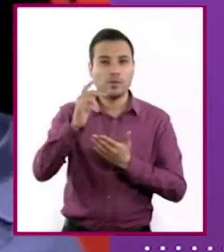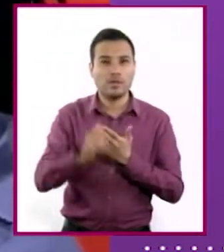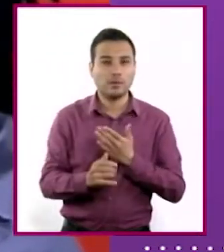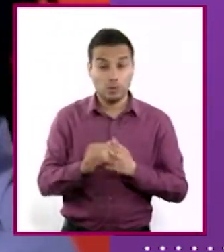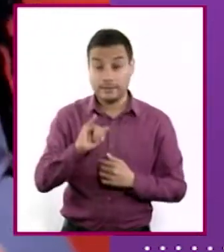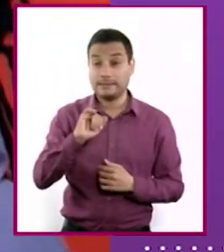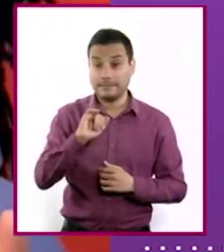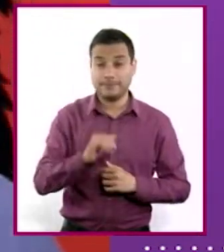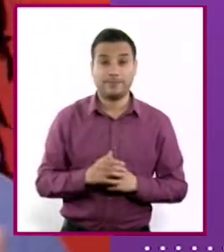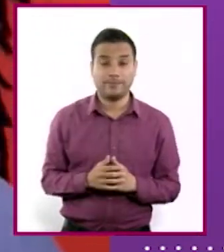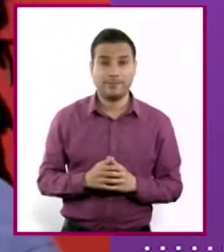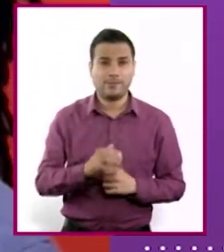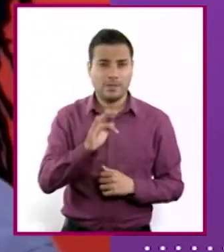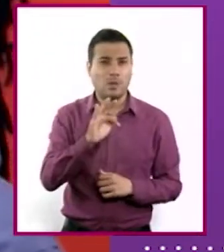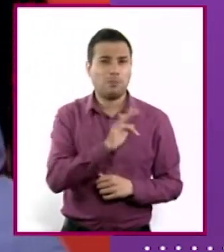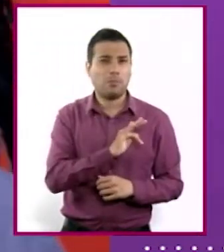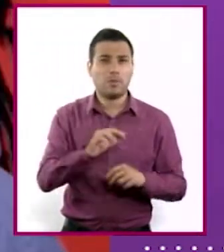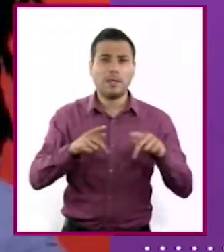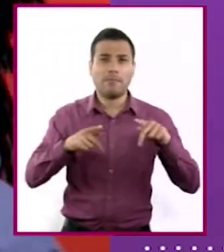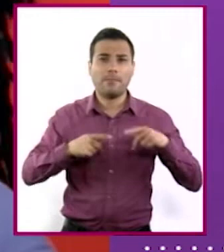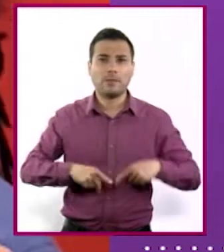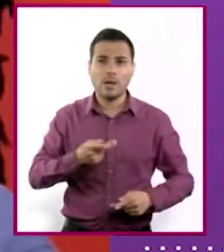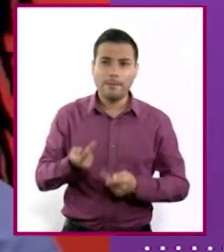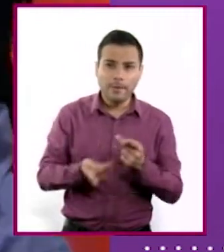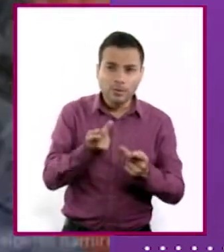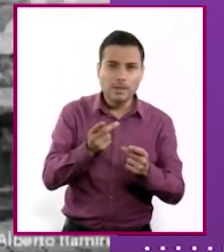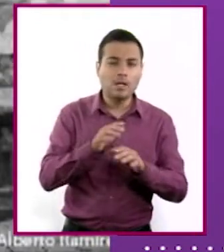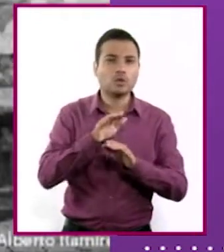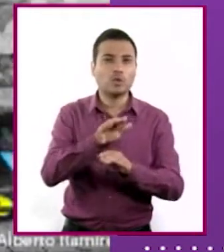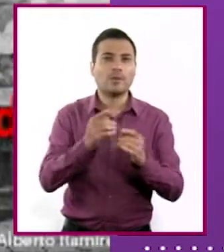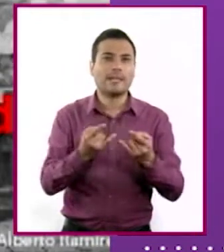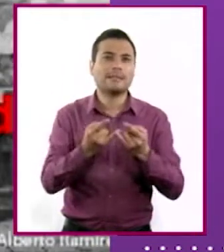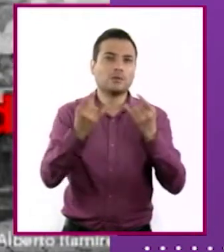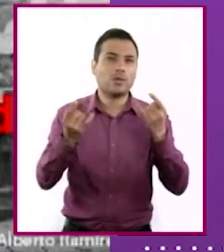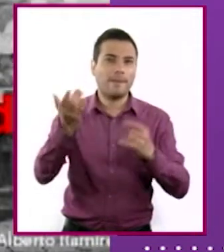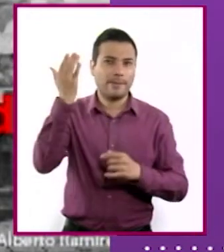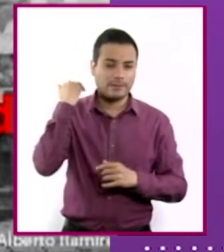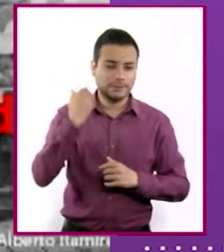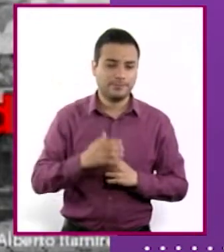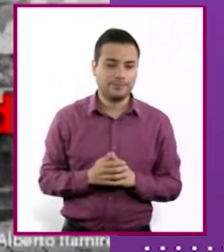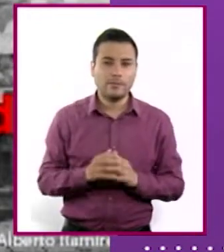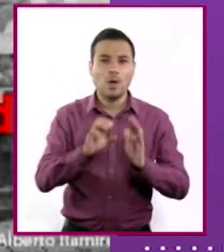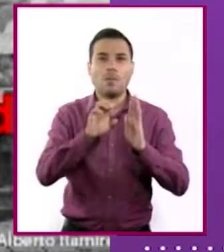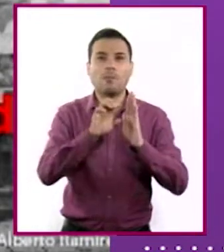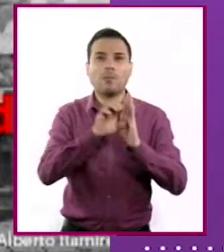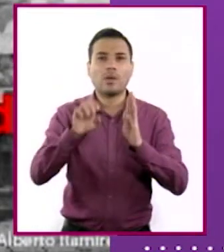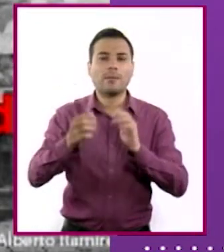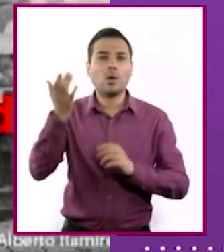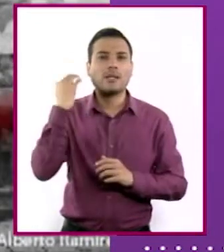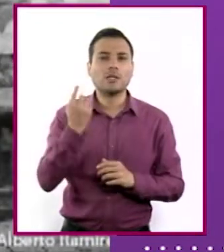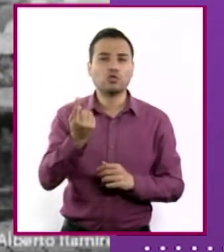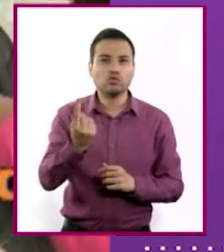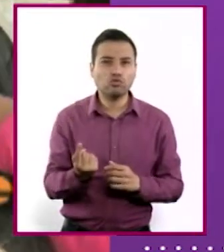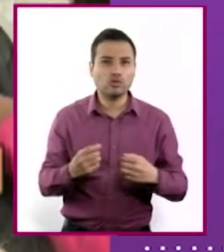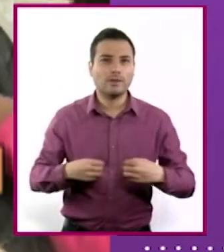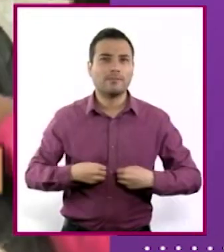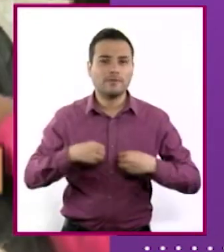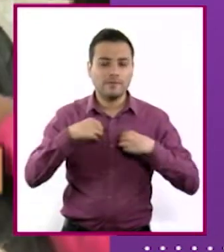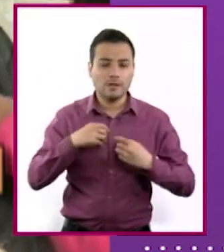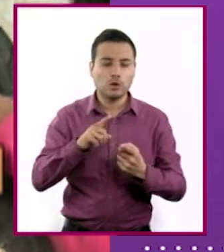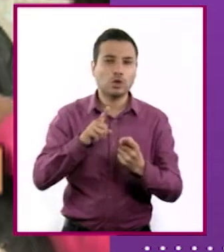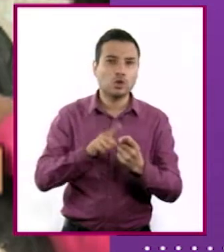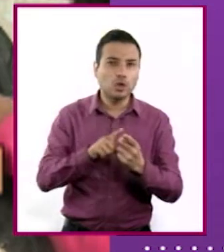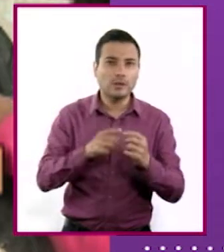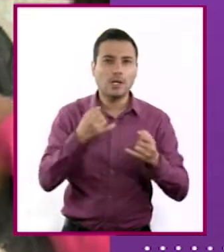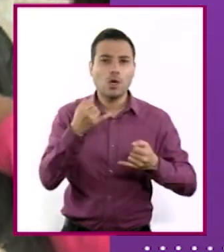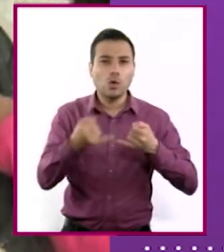Yes, we can ask everyone for stories about their past. The places where they lived when they were little, the games